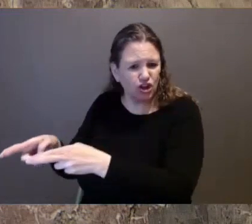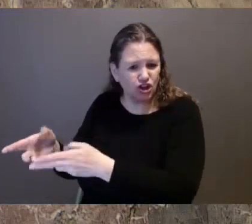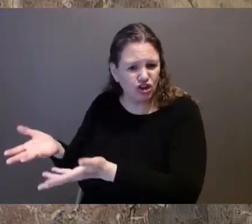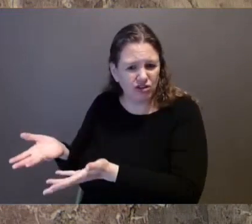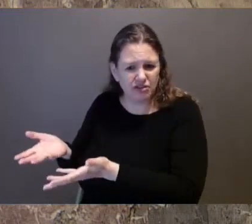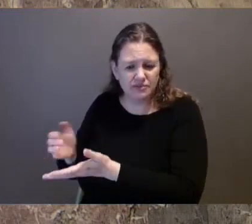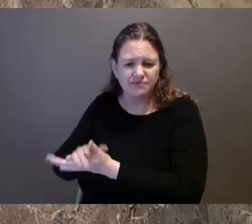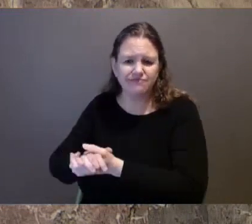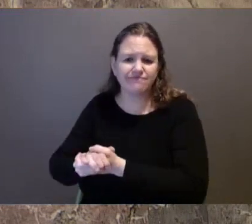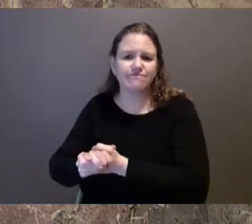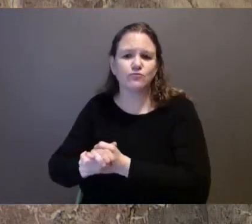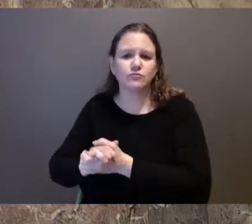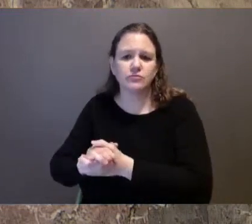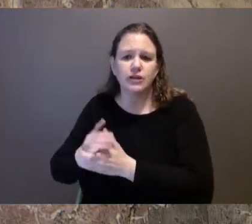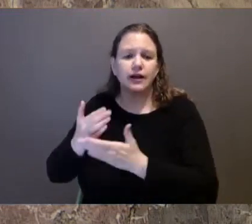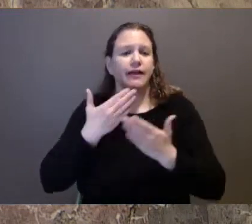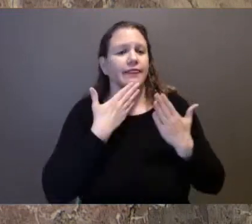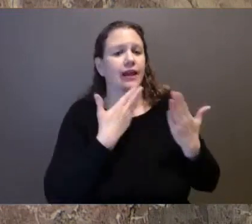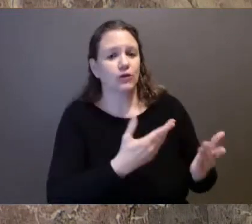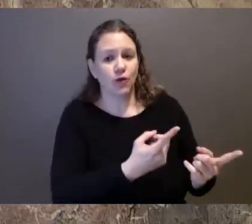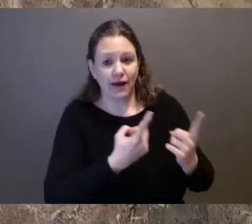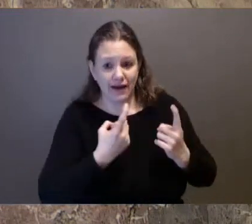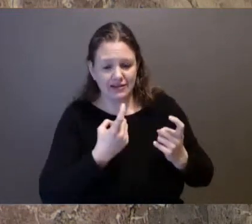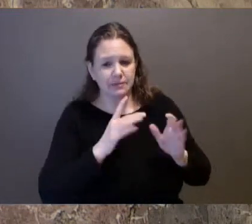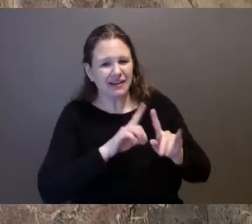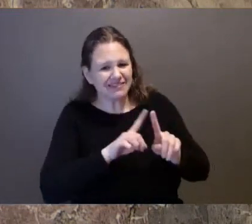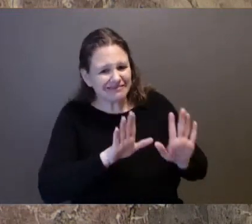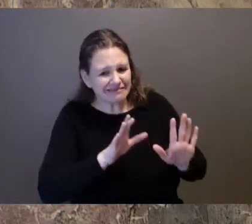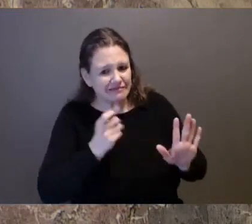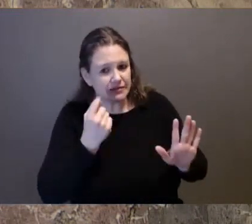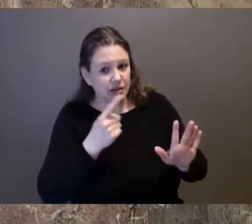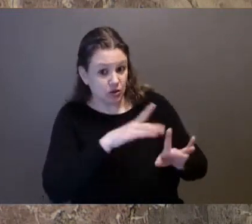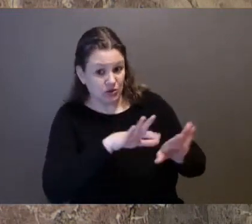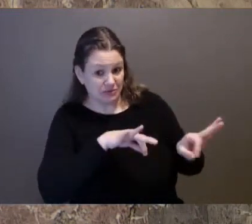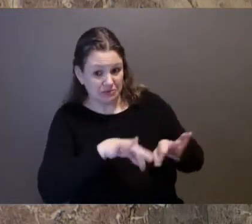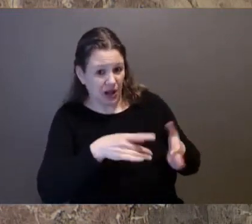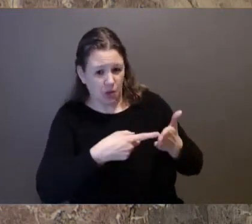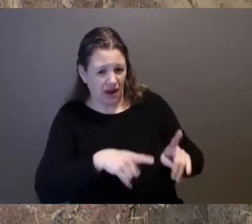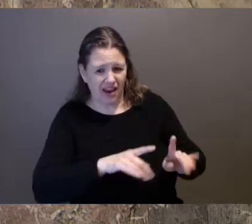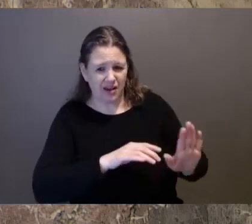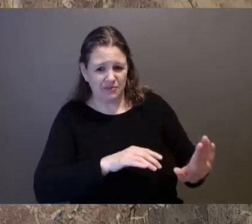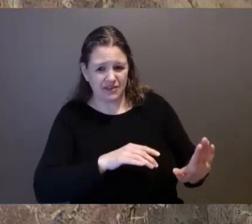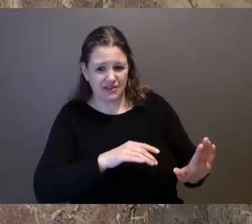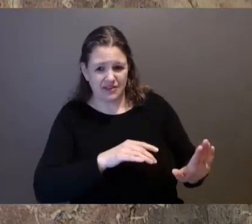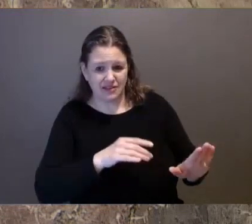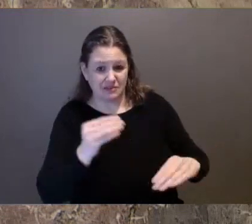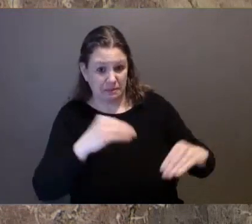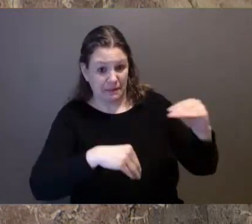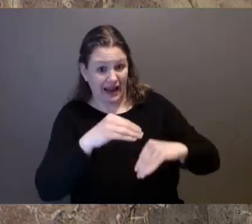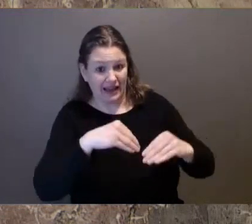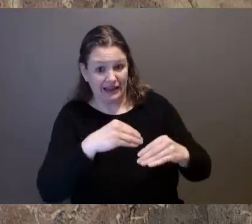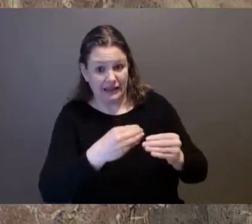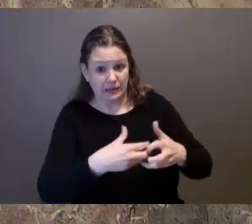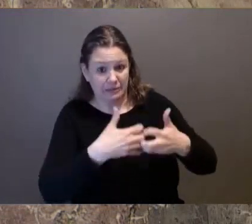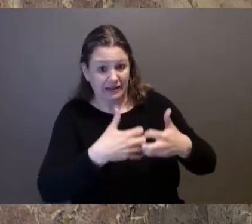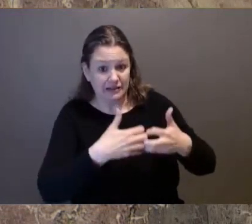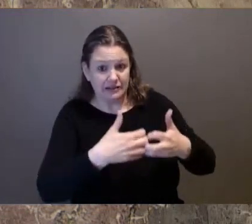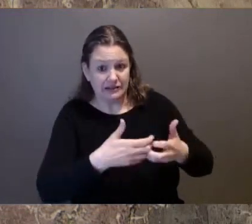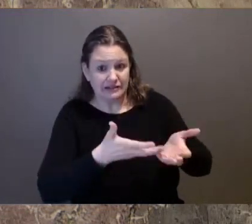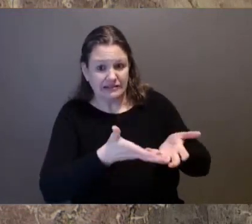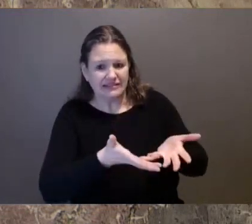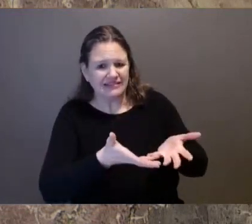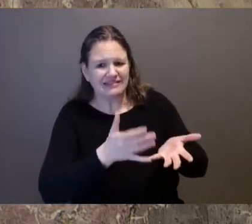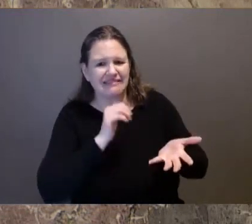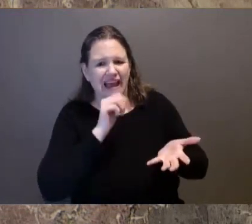aspects of what happens at Browns Bay, which is a fish packing plant that handles farmed fish as well as wild